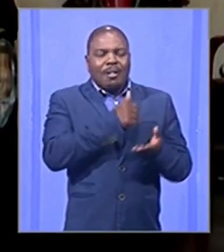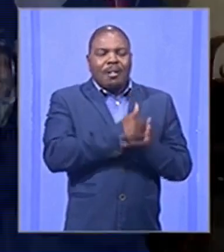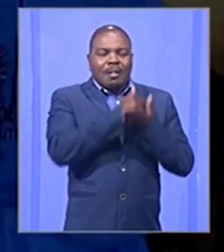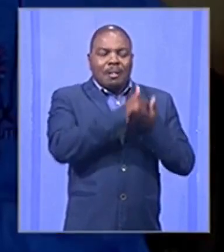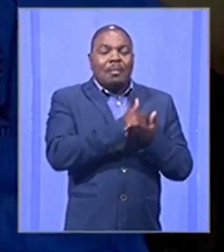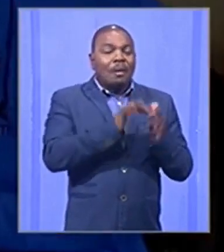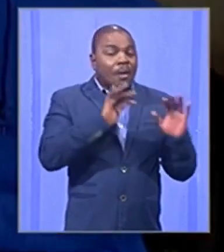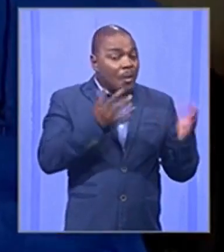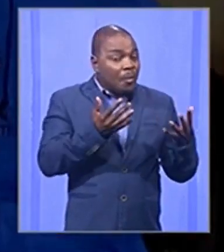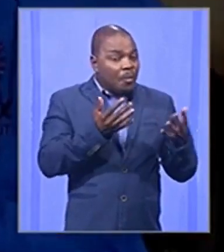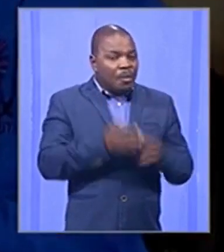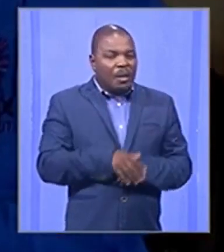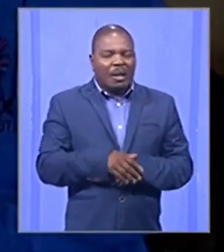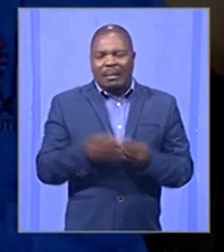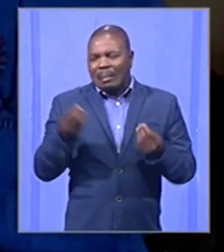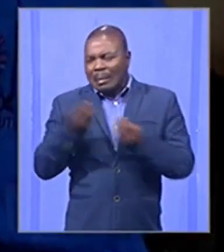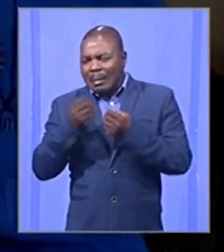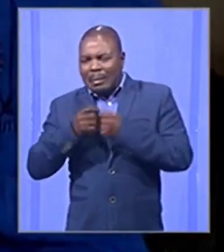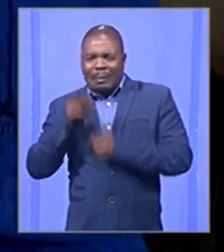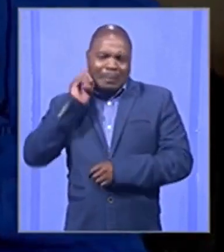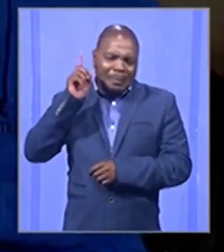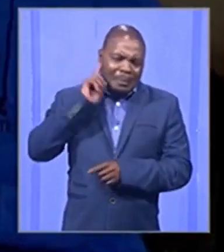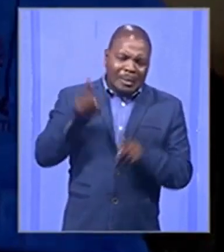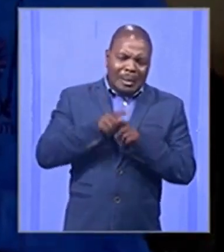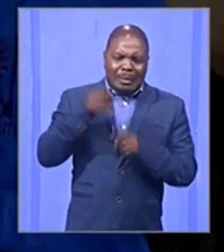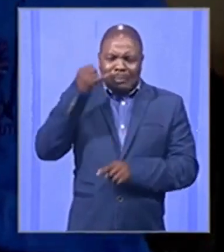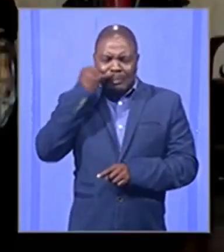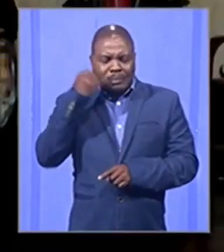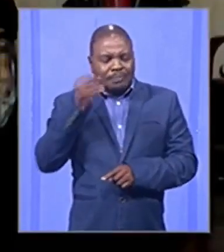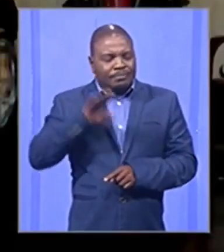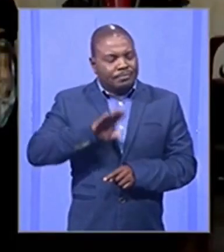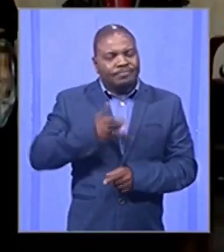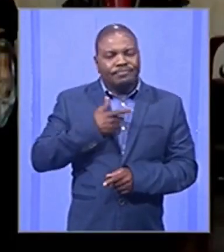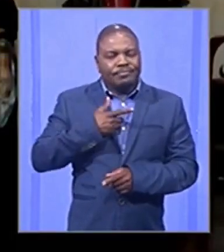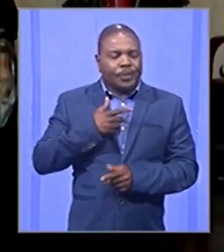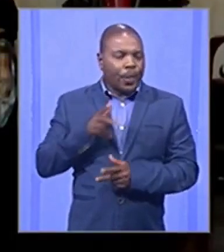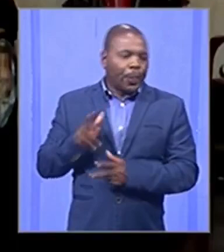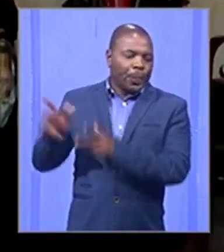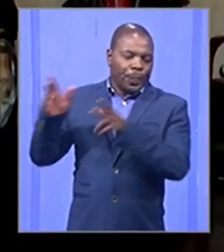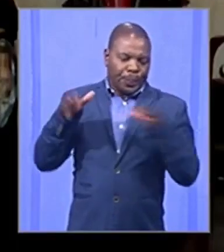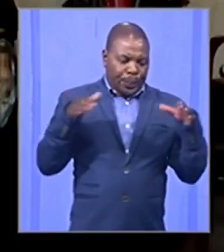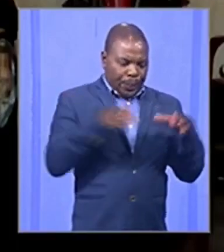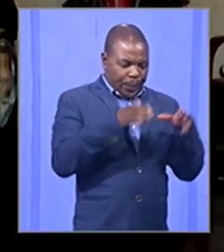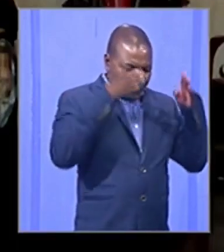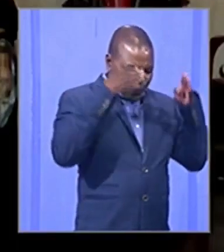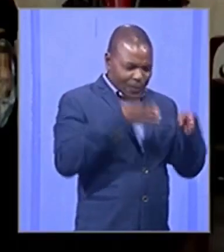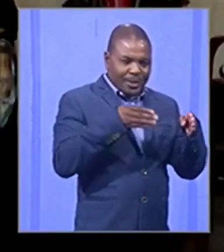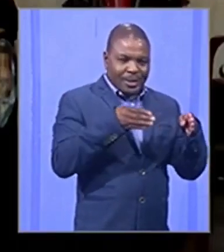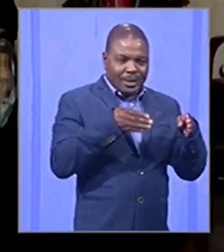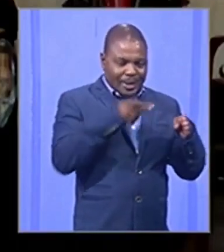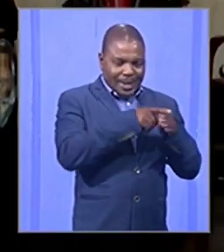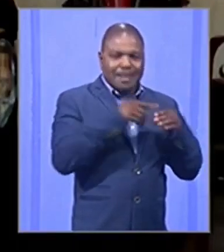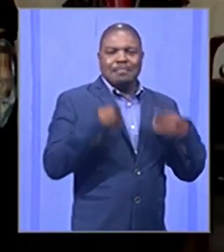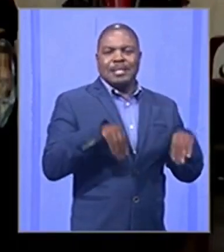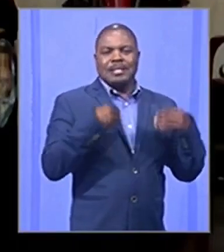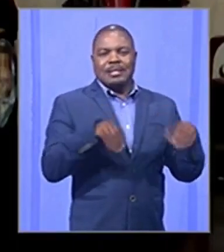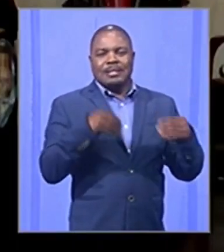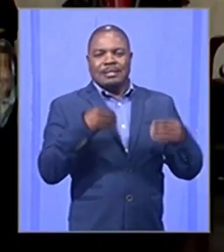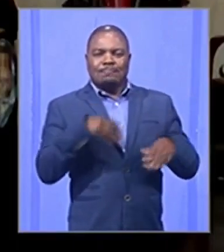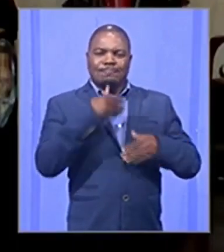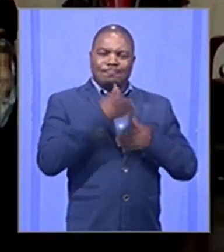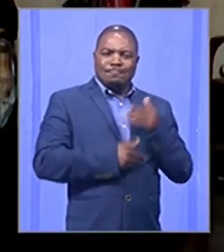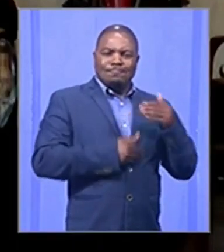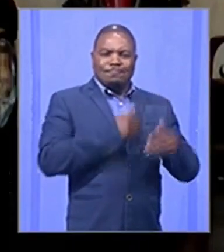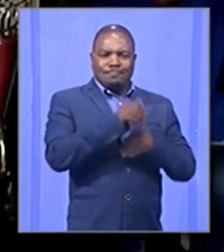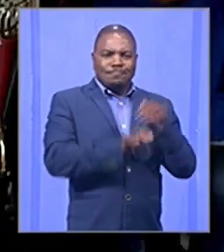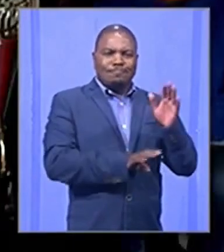dilo tse seleng tsa strata o tshwana le bodiritibatsi le dilo tse di sa batlegeng and e ba keepa busy gore ba